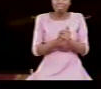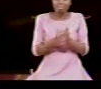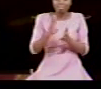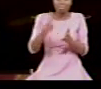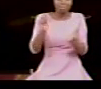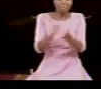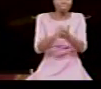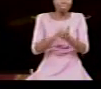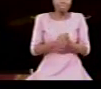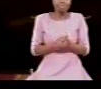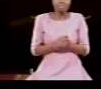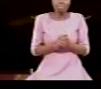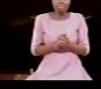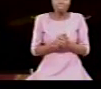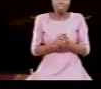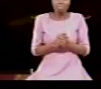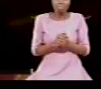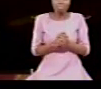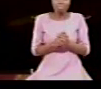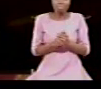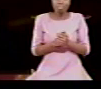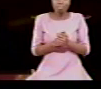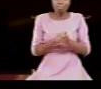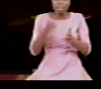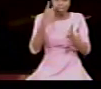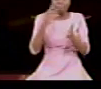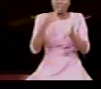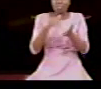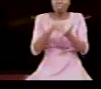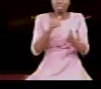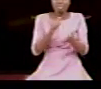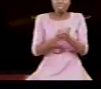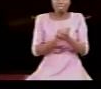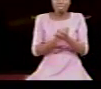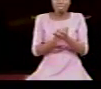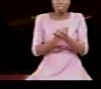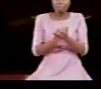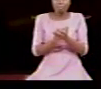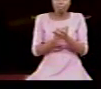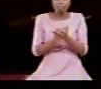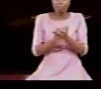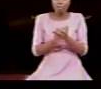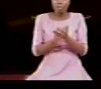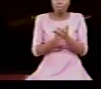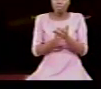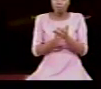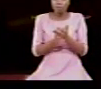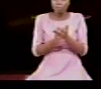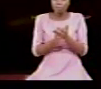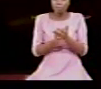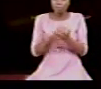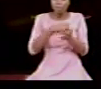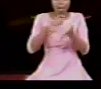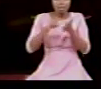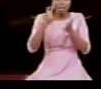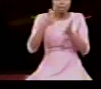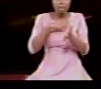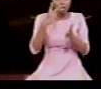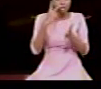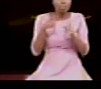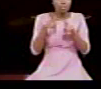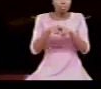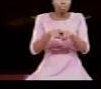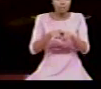2,000. Look at that deceit. But then look at it. And verse 2, and he saw also a certain poor